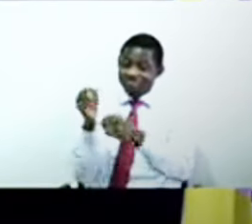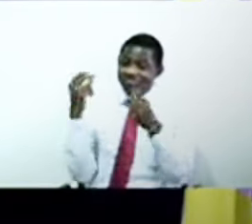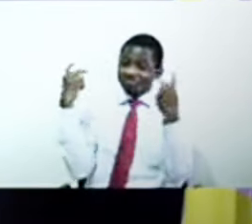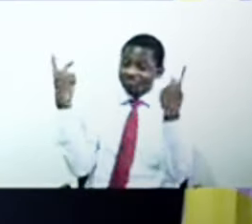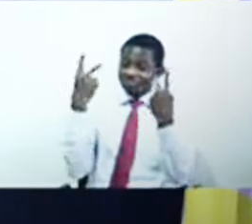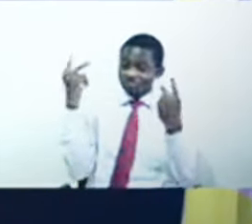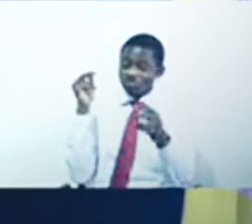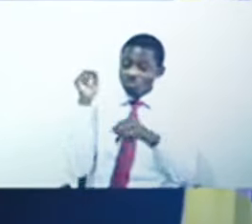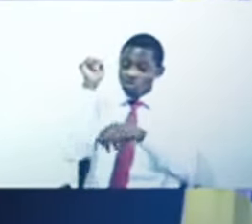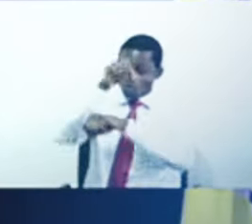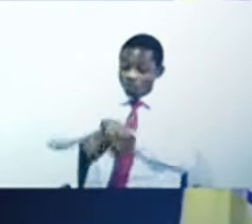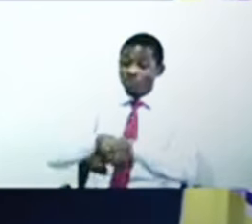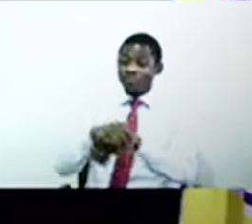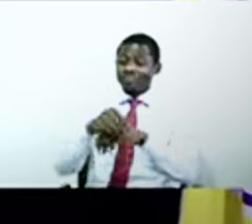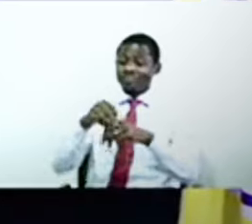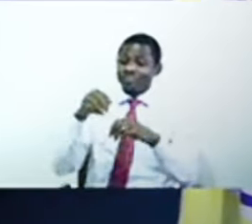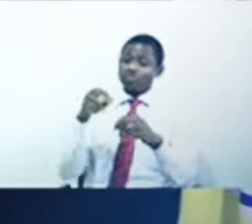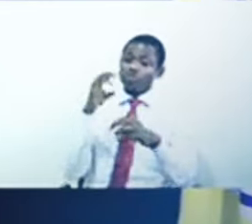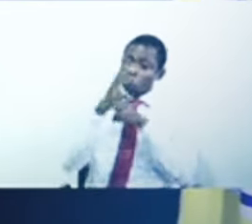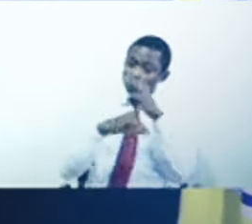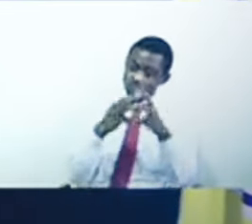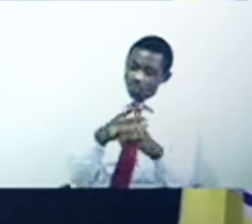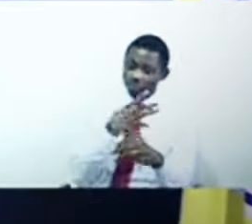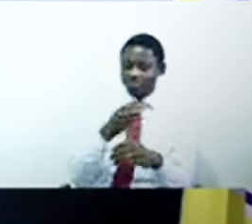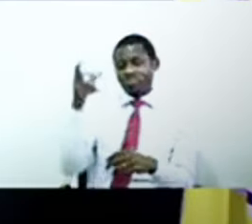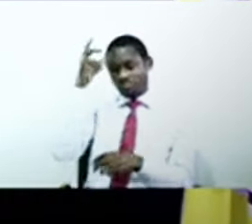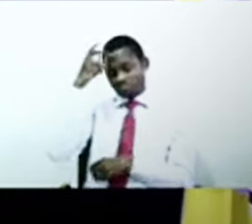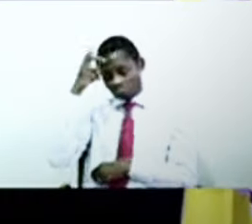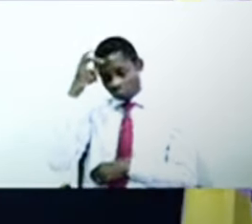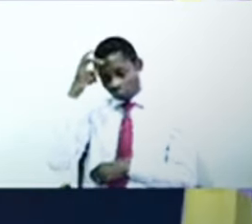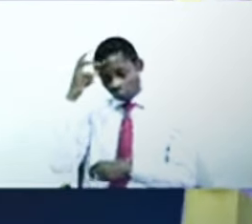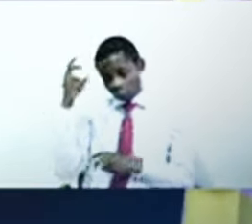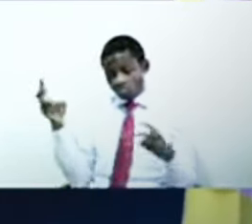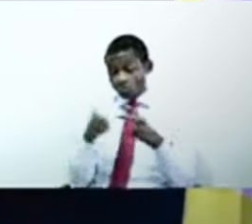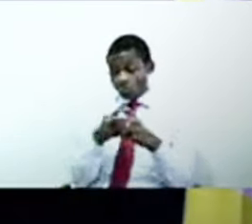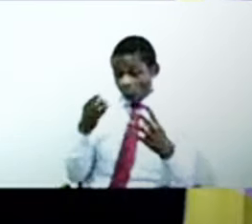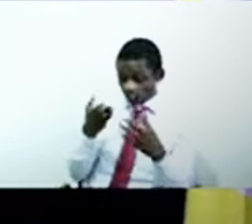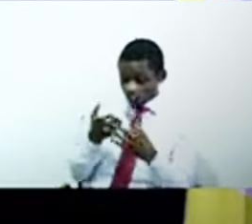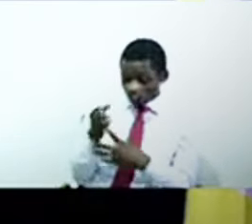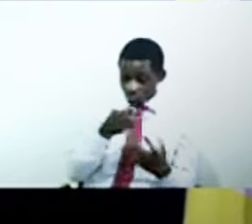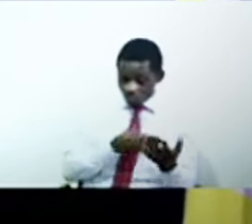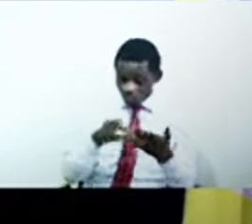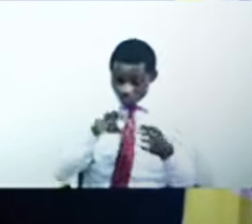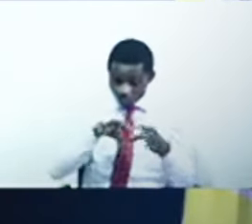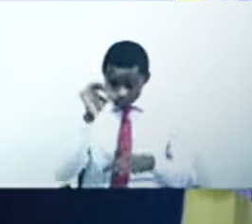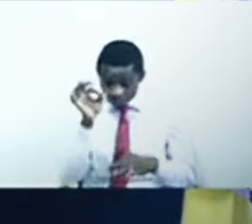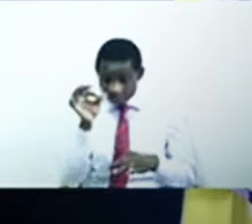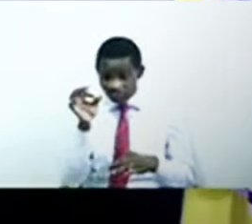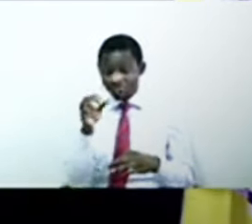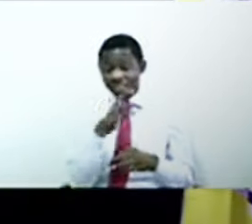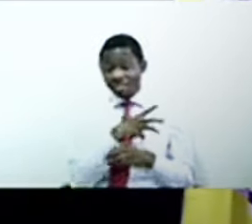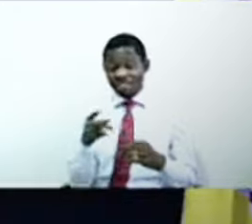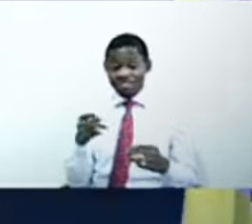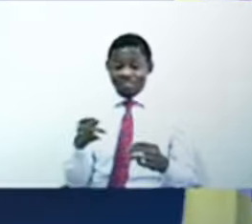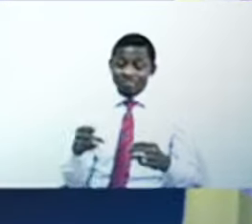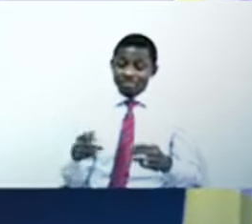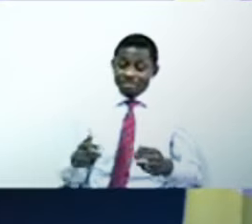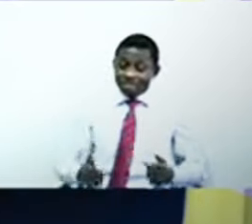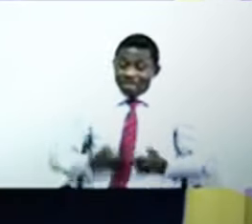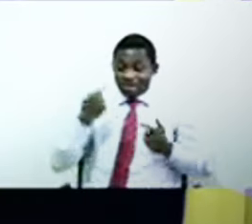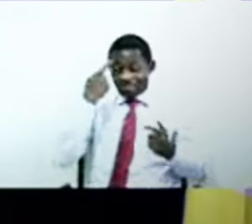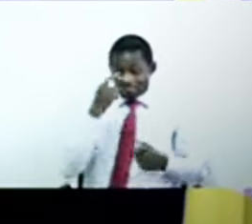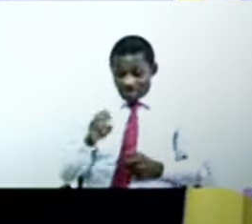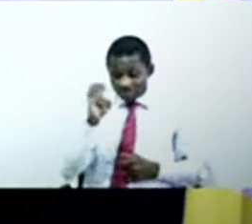to live a victorious Christian life. We have